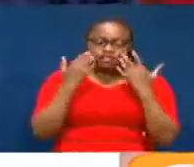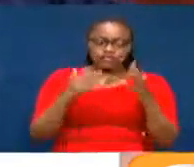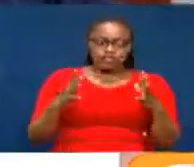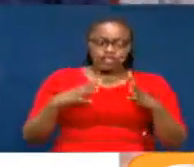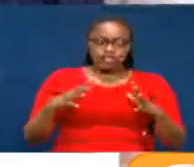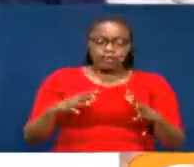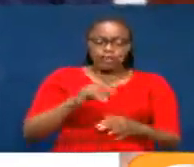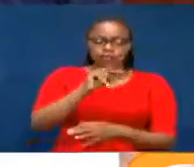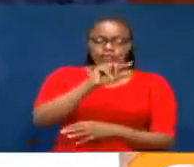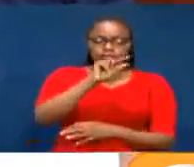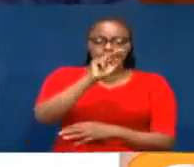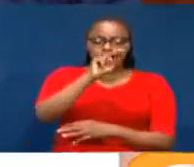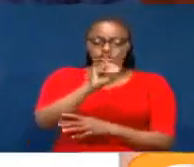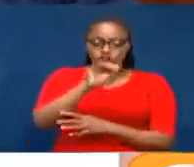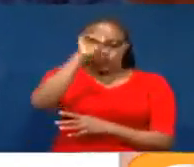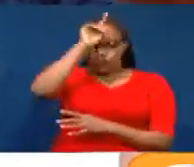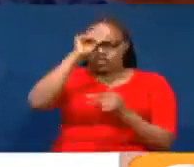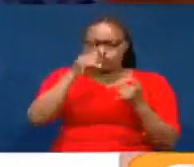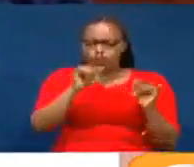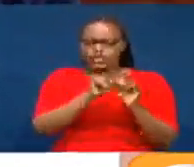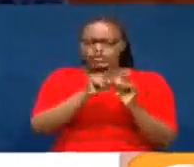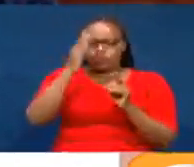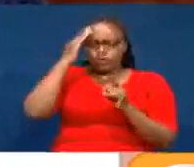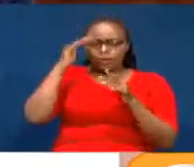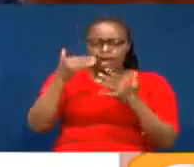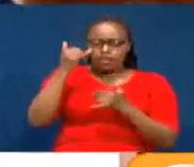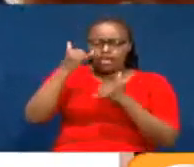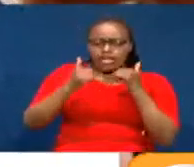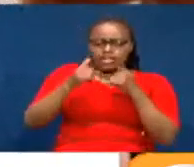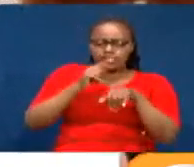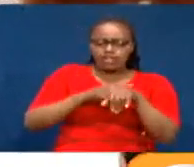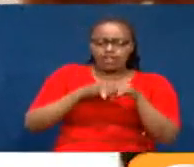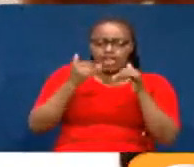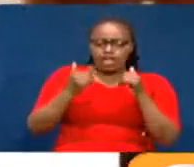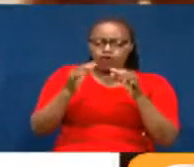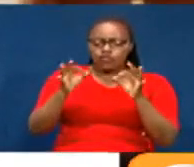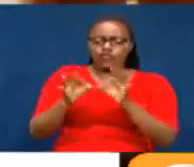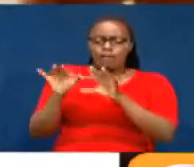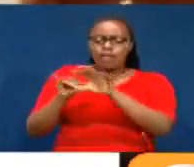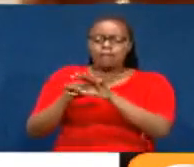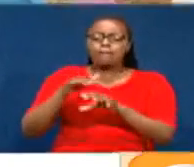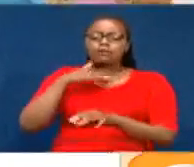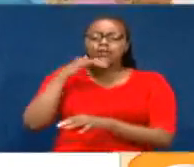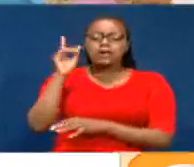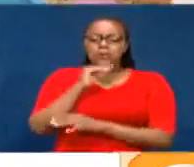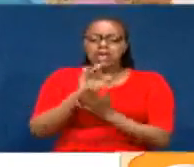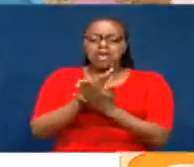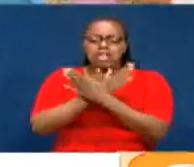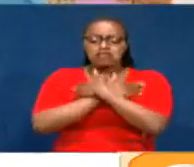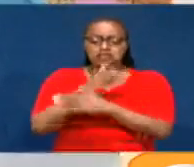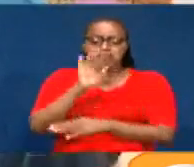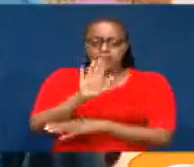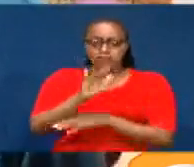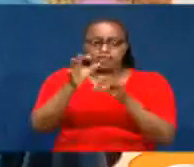residents of Mgeno village tried to recollect their last moments with now departed family members and friends. Wale ambao